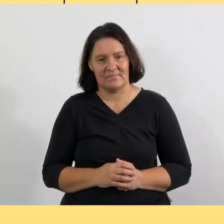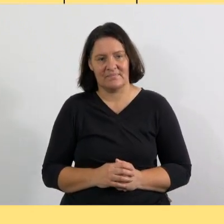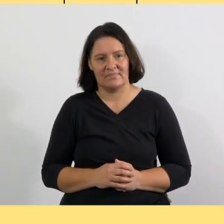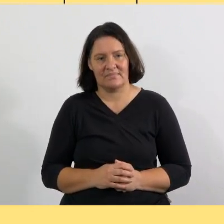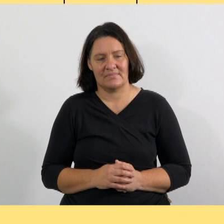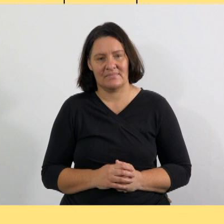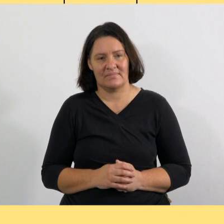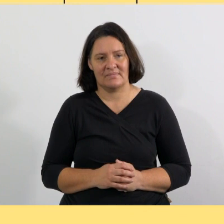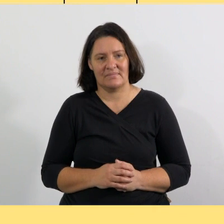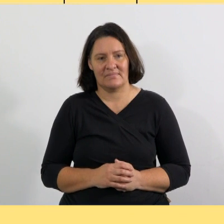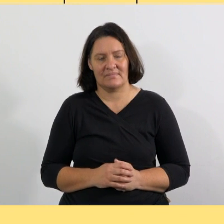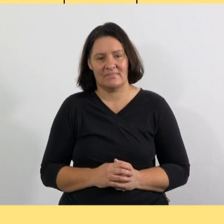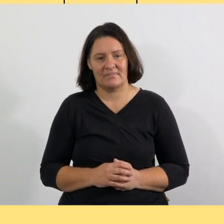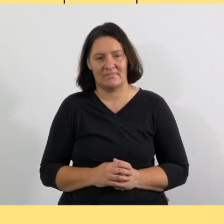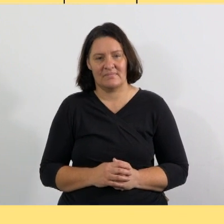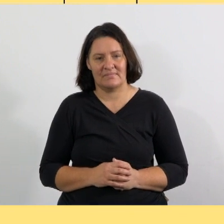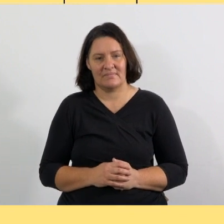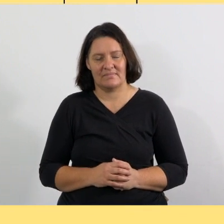received,